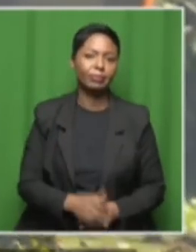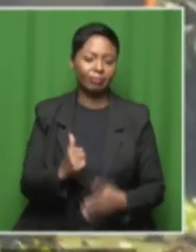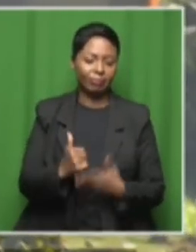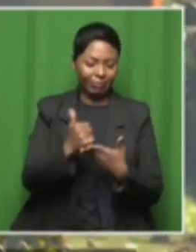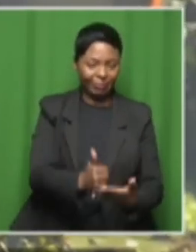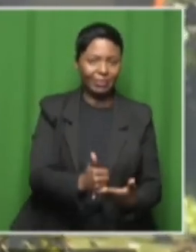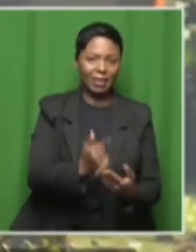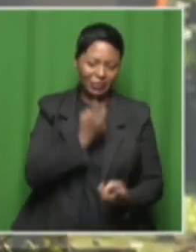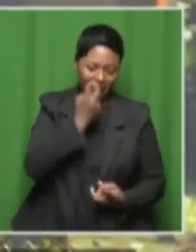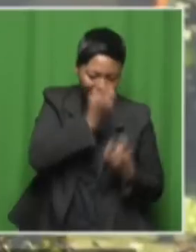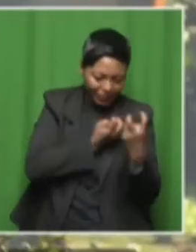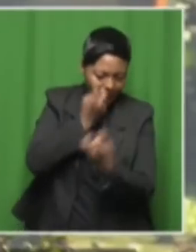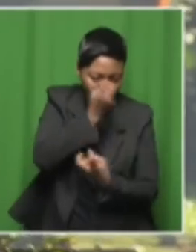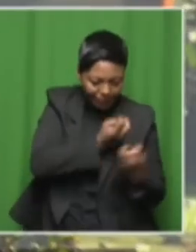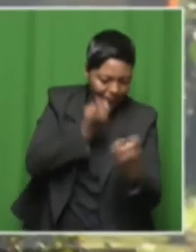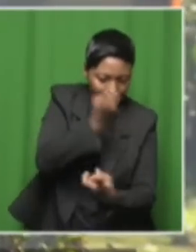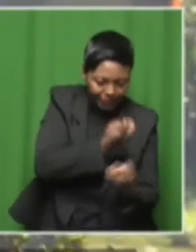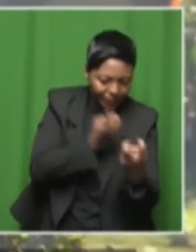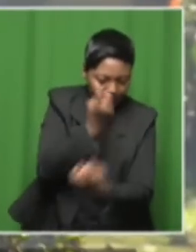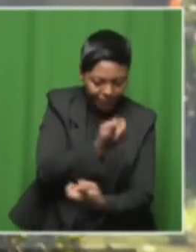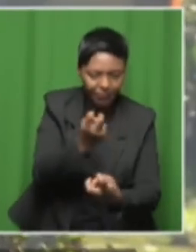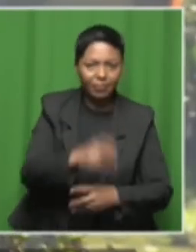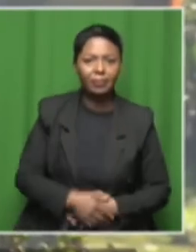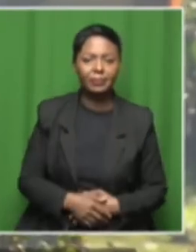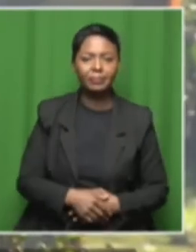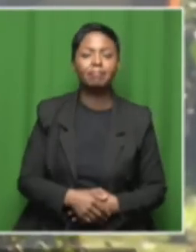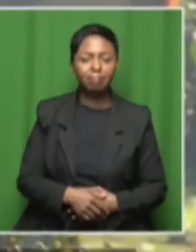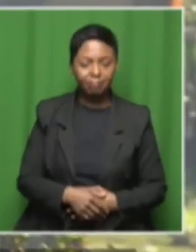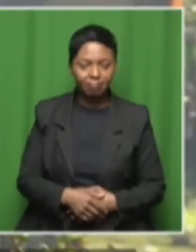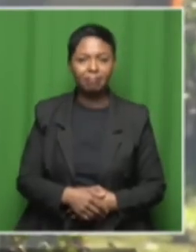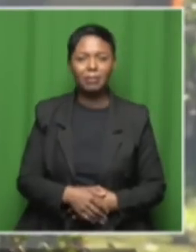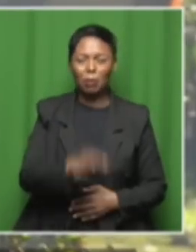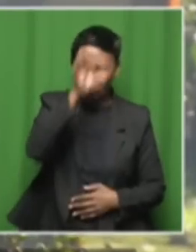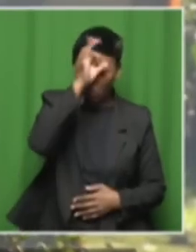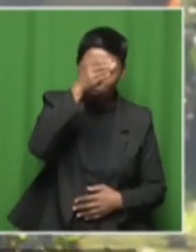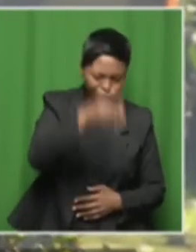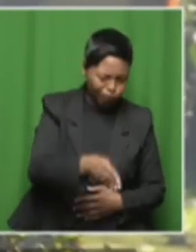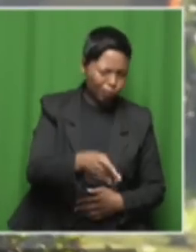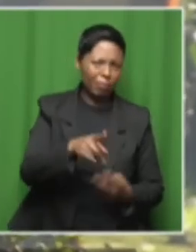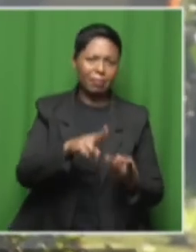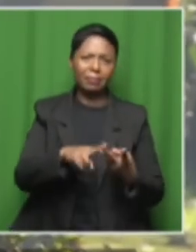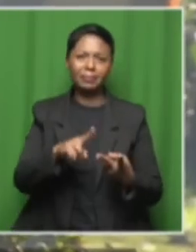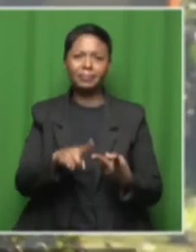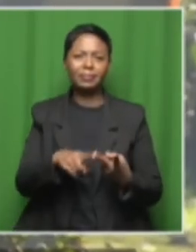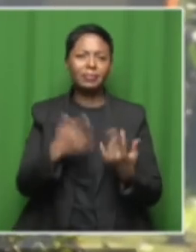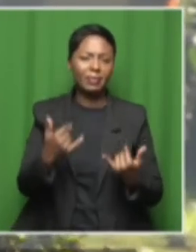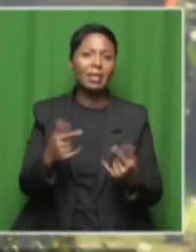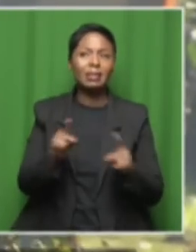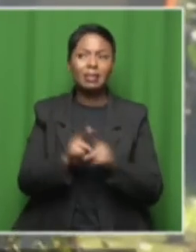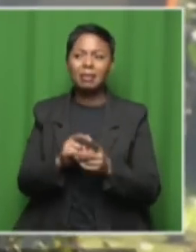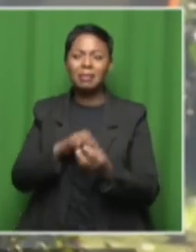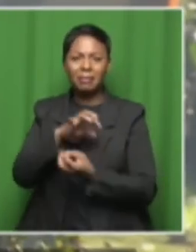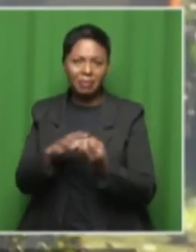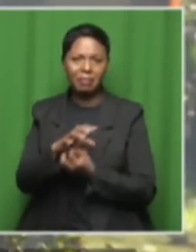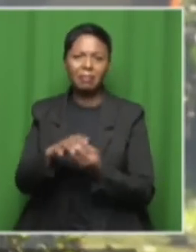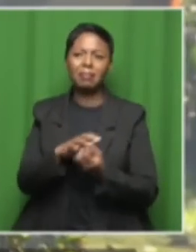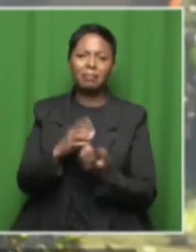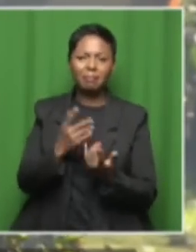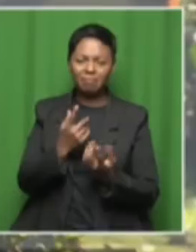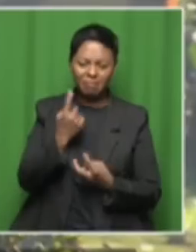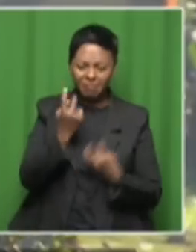a missing part of the puzzle that investigators, the police, as well as the families have been looking for, but